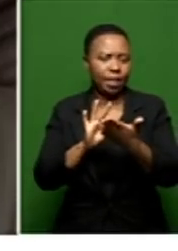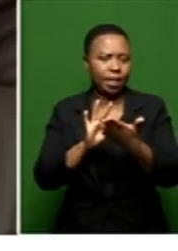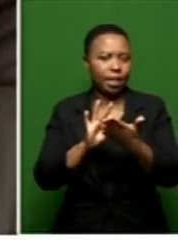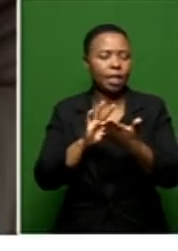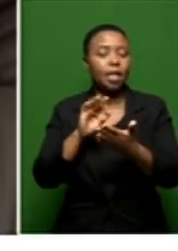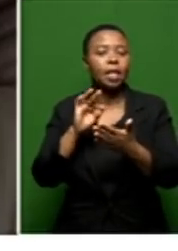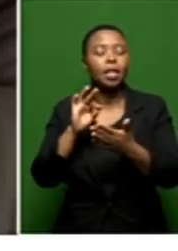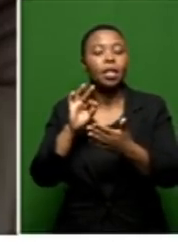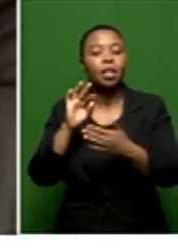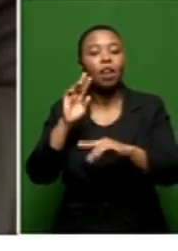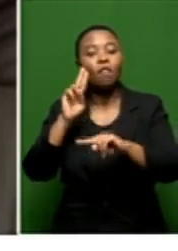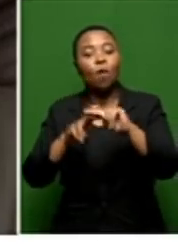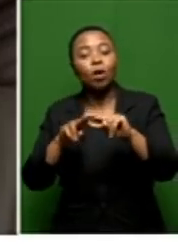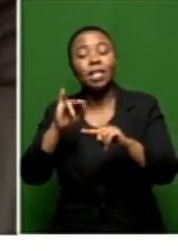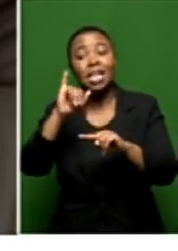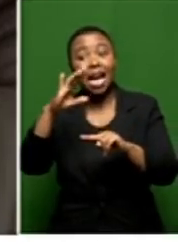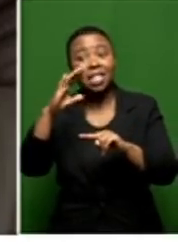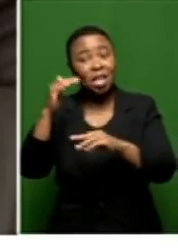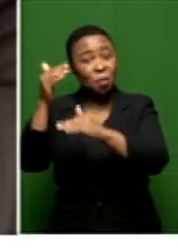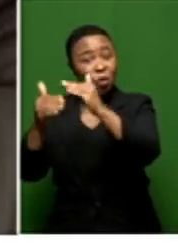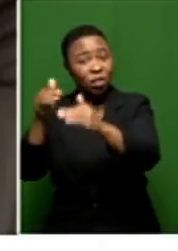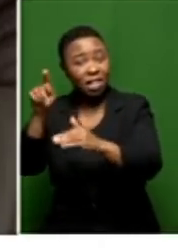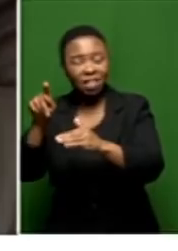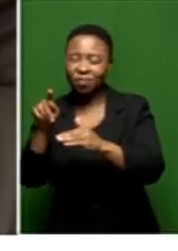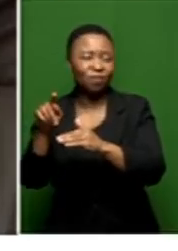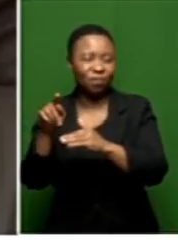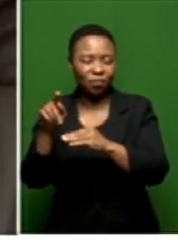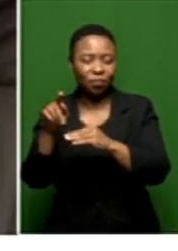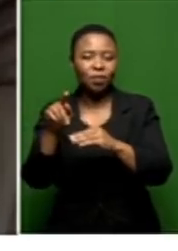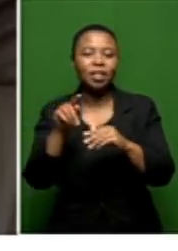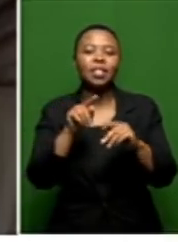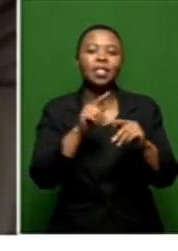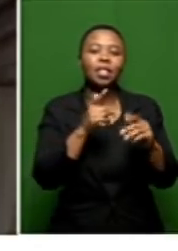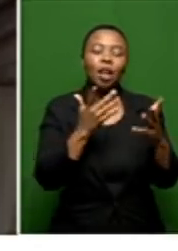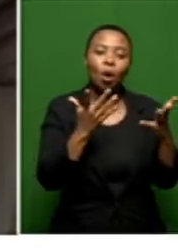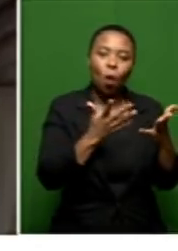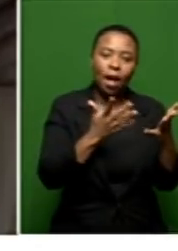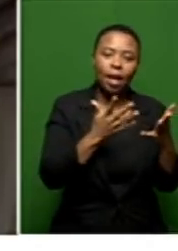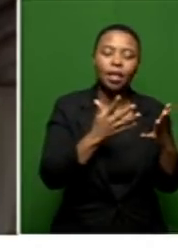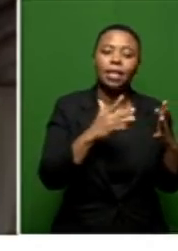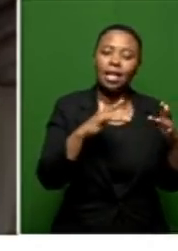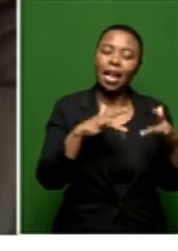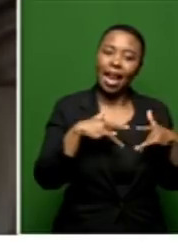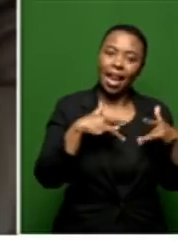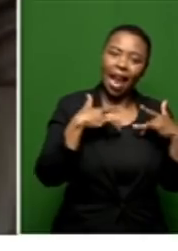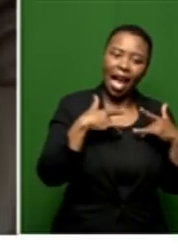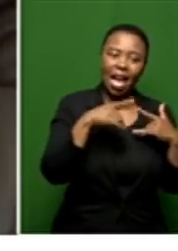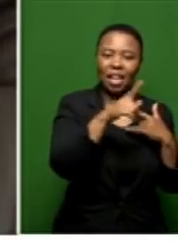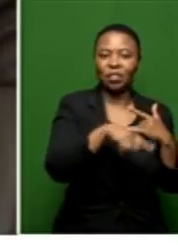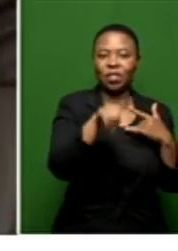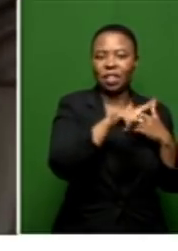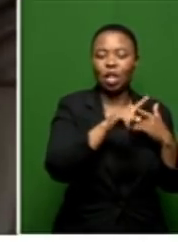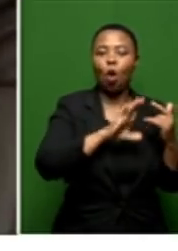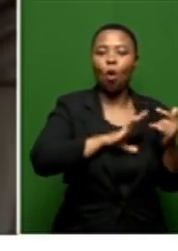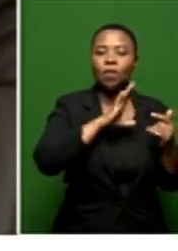in electoral processes as an instrument through which they can effect change in their lived reality, but have